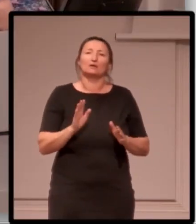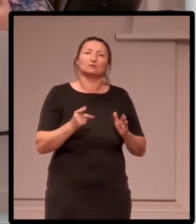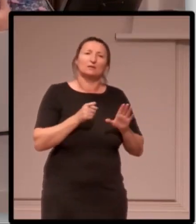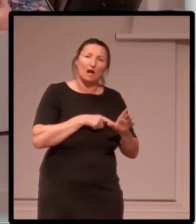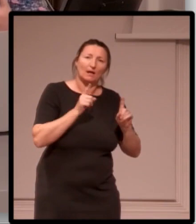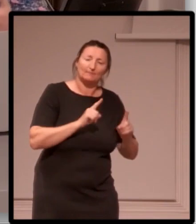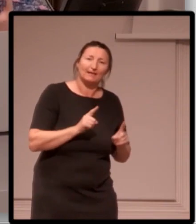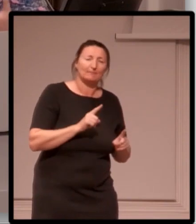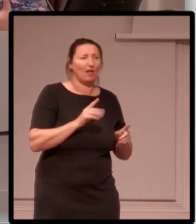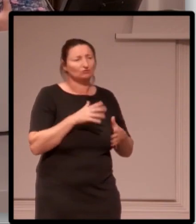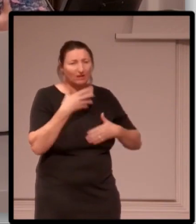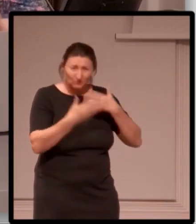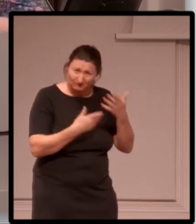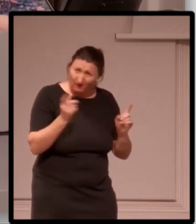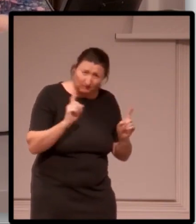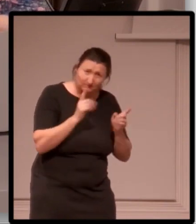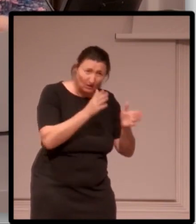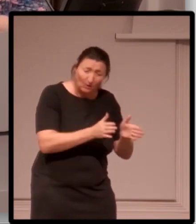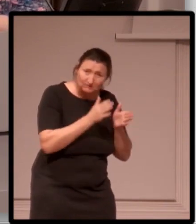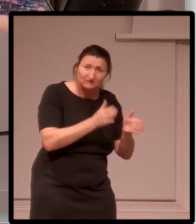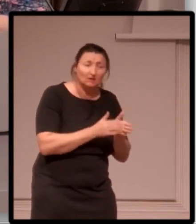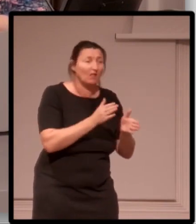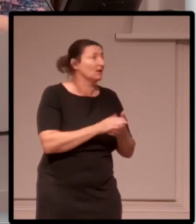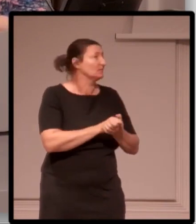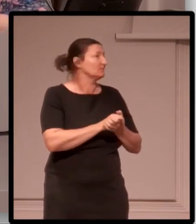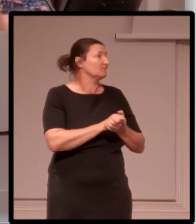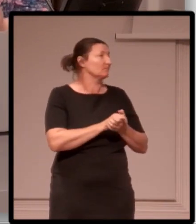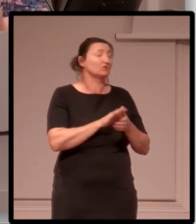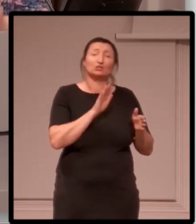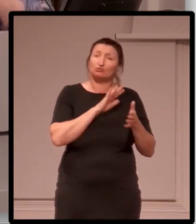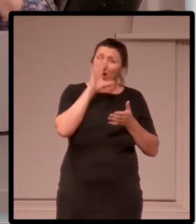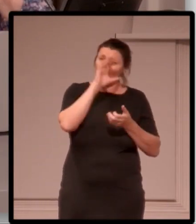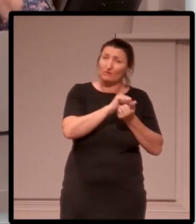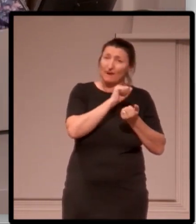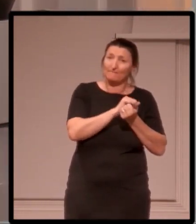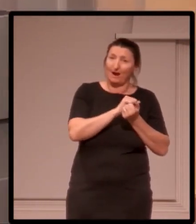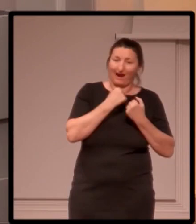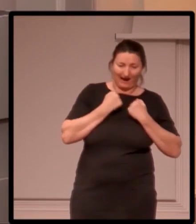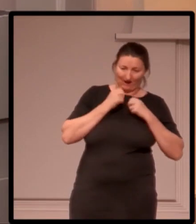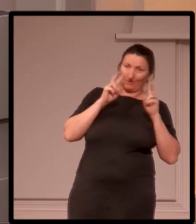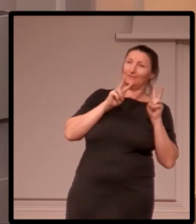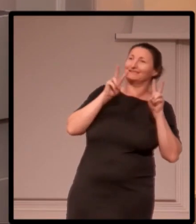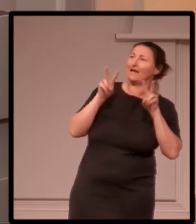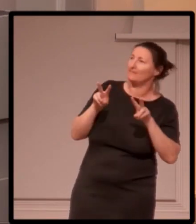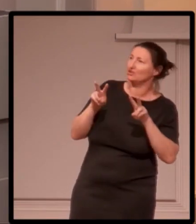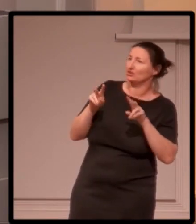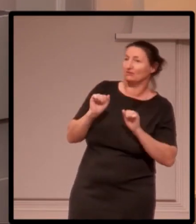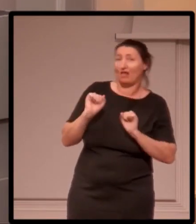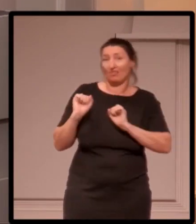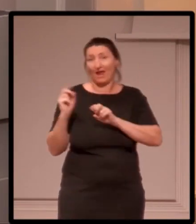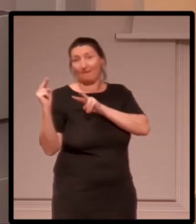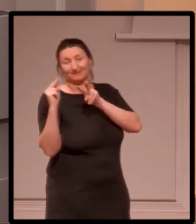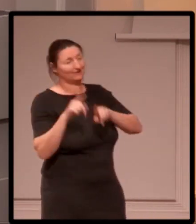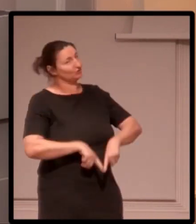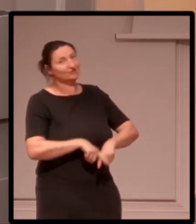trying to explain that it's about hospitals. And I think that thing that we have to remember is sometimes our perceptions are not the same as their